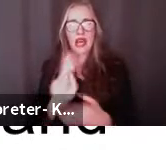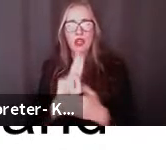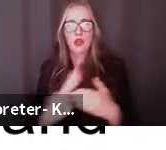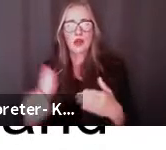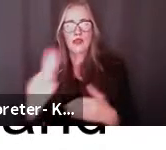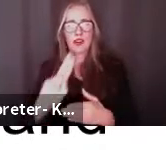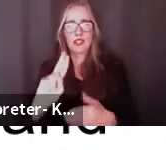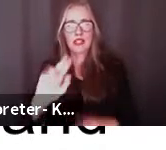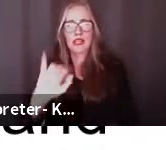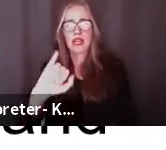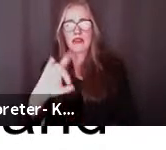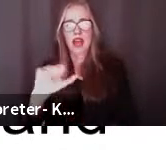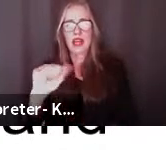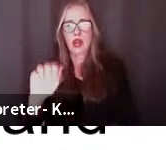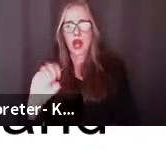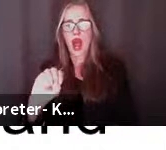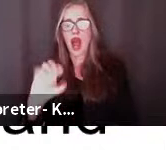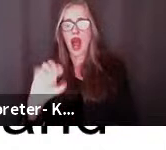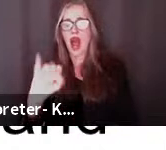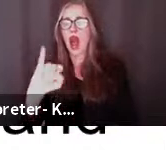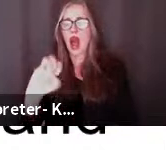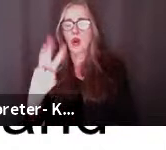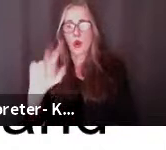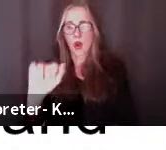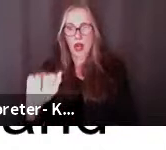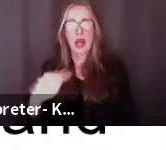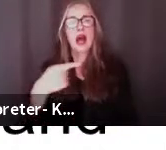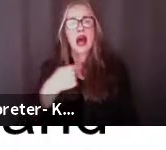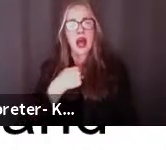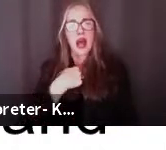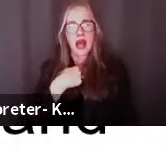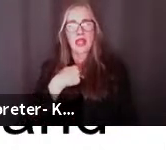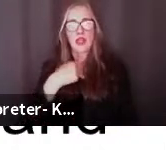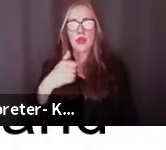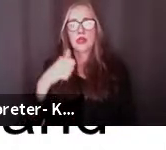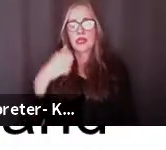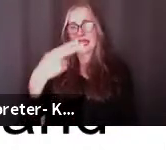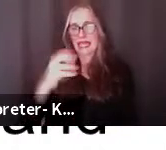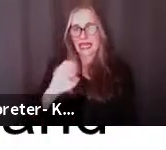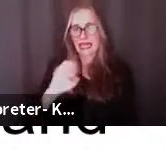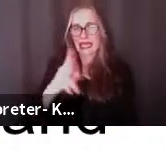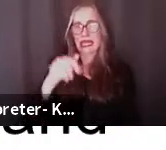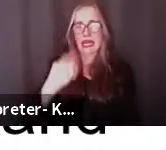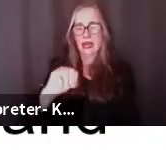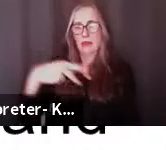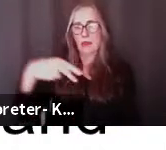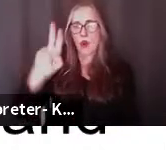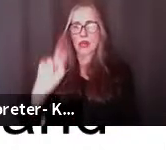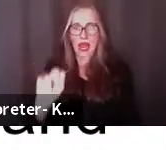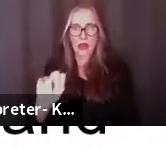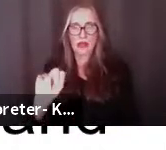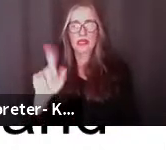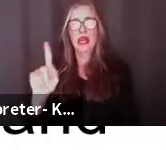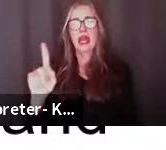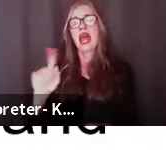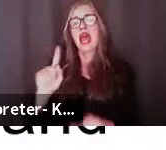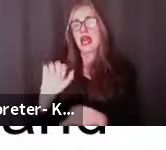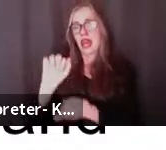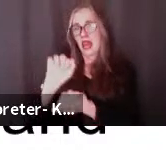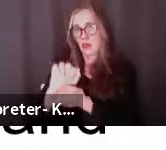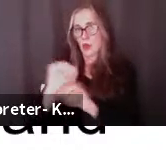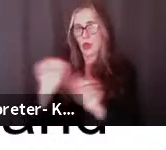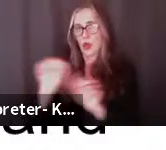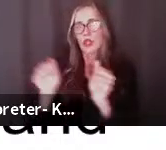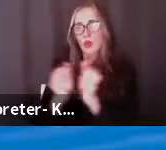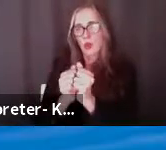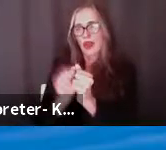an ongoing project analyzing immigration eugenics in california that i've conducted with the quantitative team on our civilization